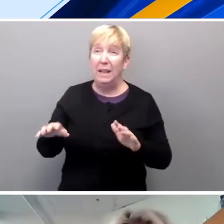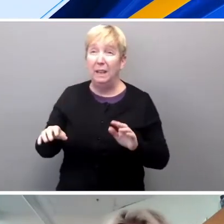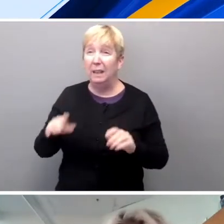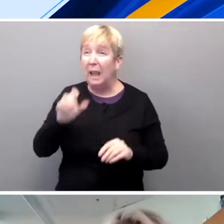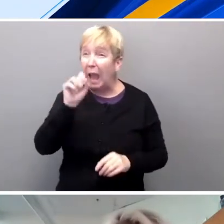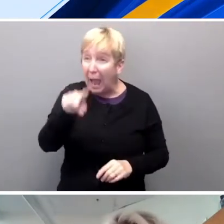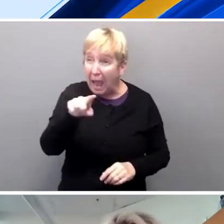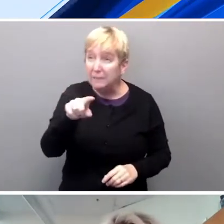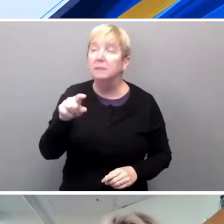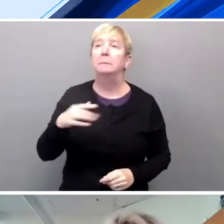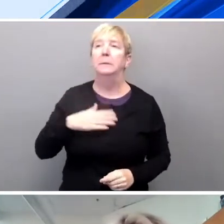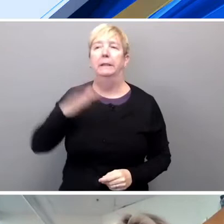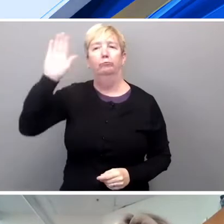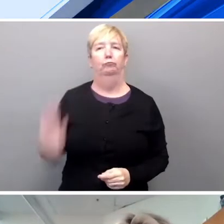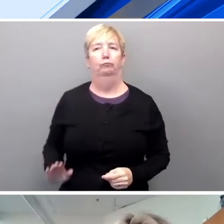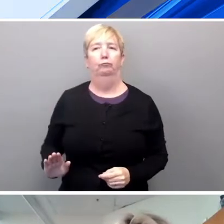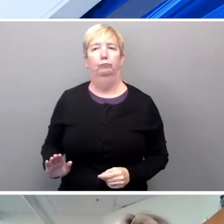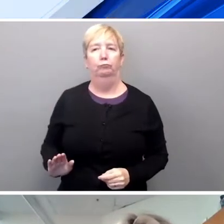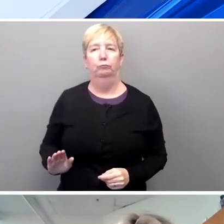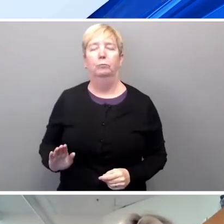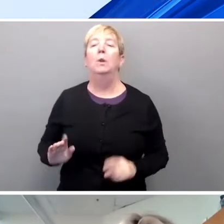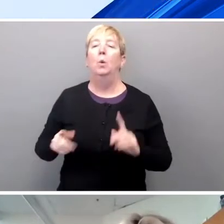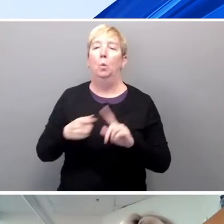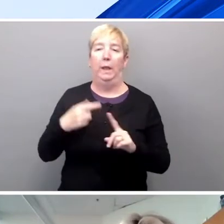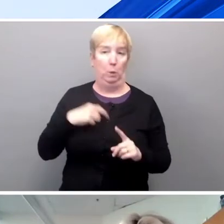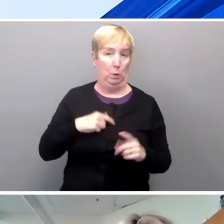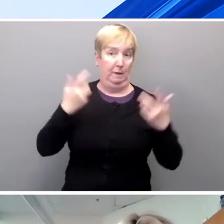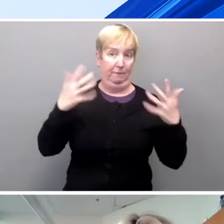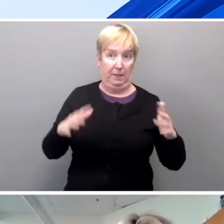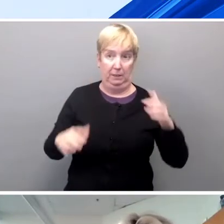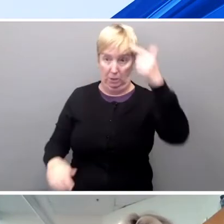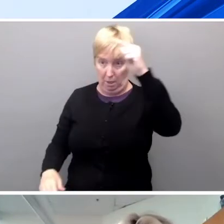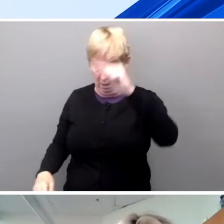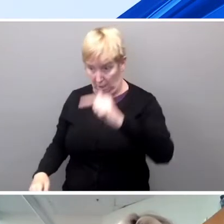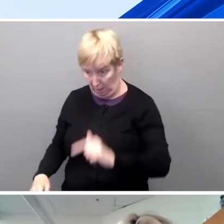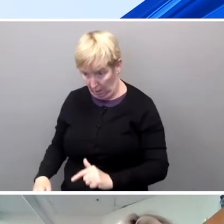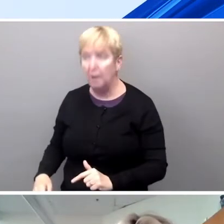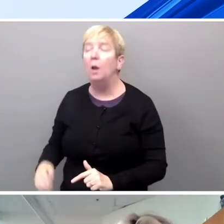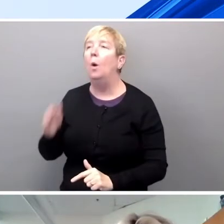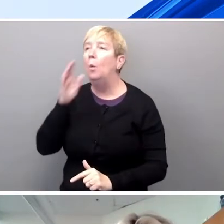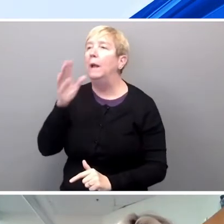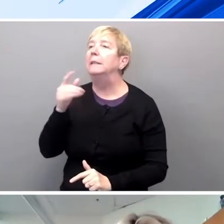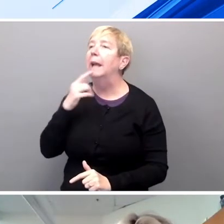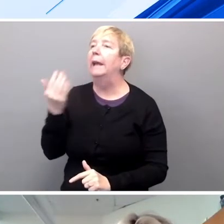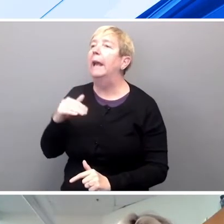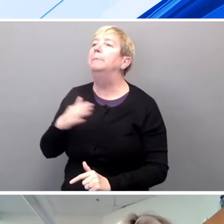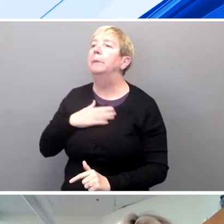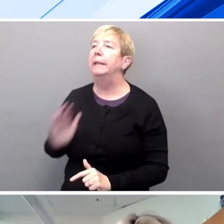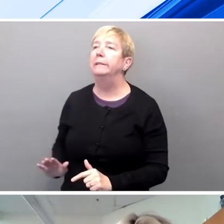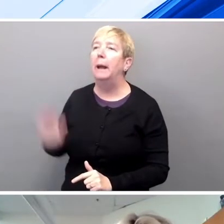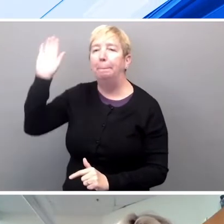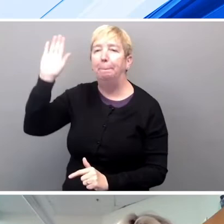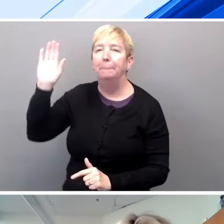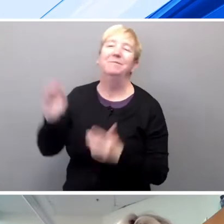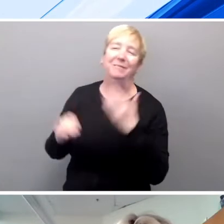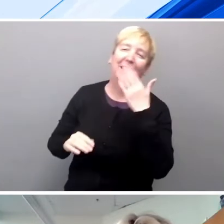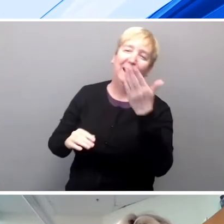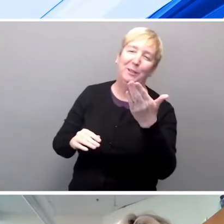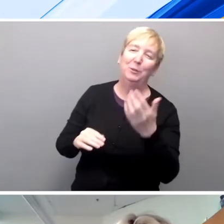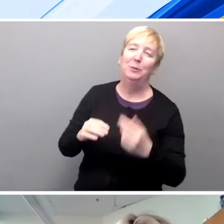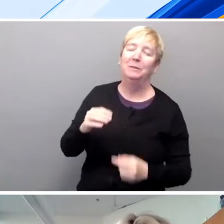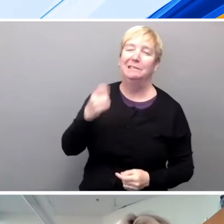have a moment when we get through the first round of questions here where I'll ask you to, I'll ask everybody to raise them again. So thanks so much for doing that, both of